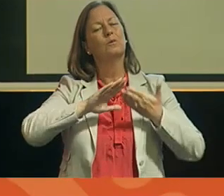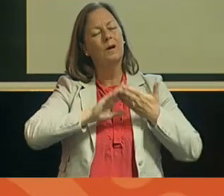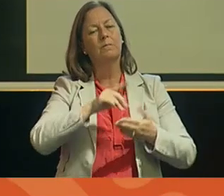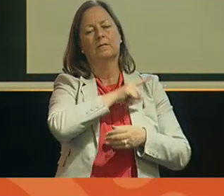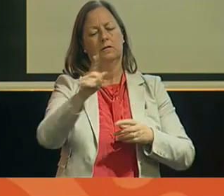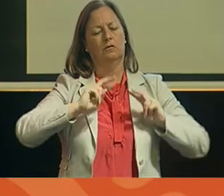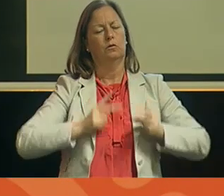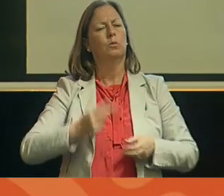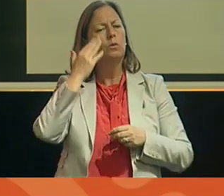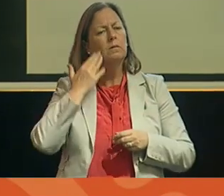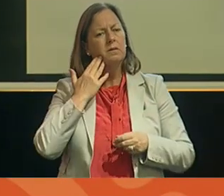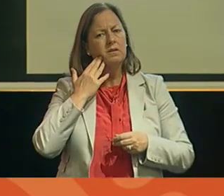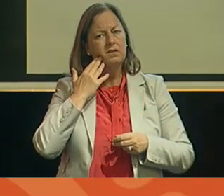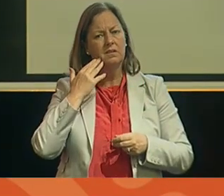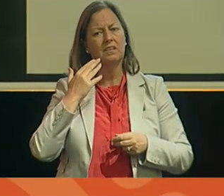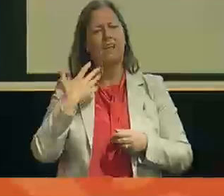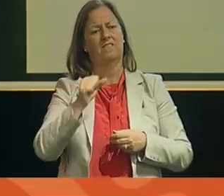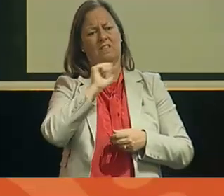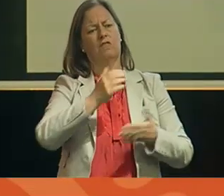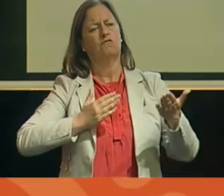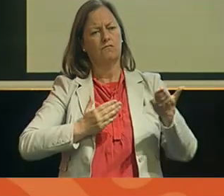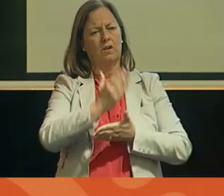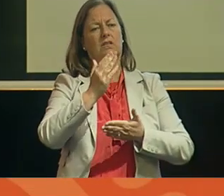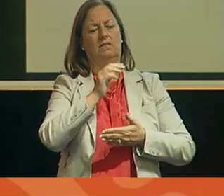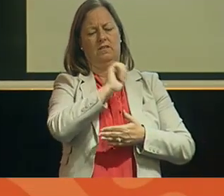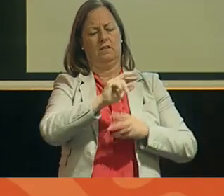to get their identity rights.